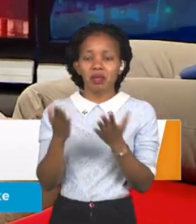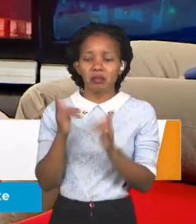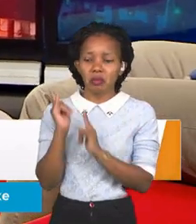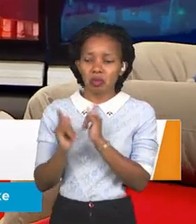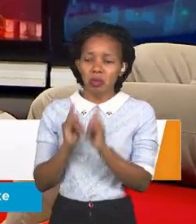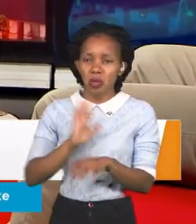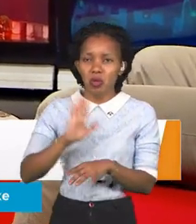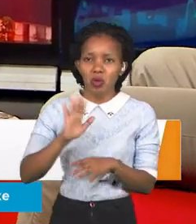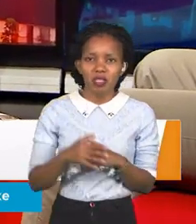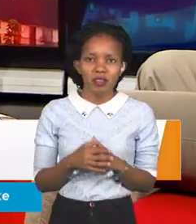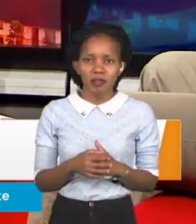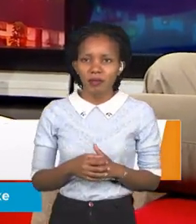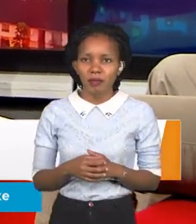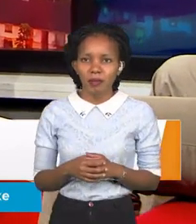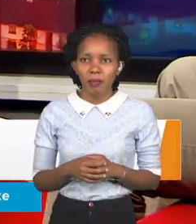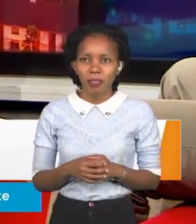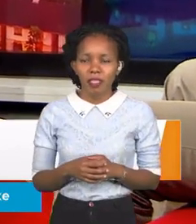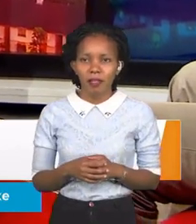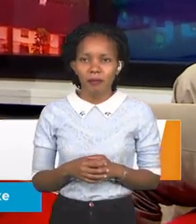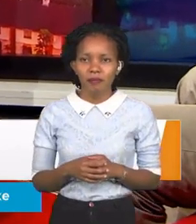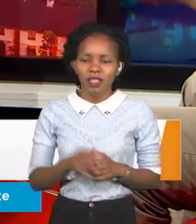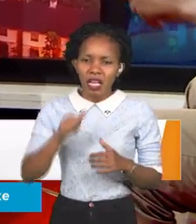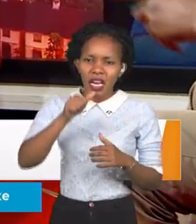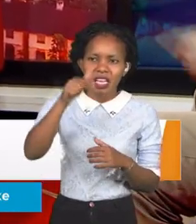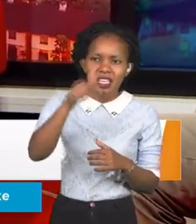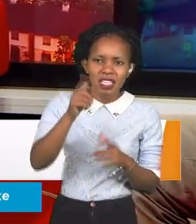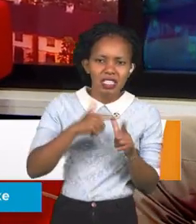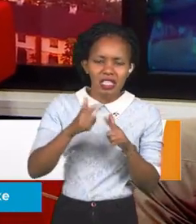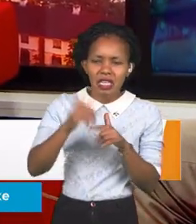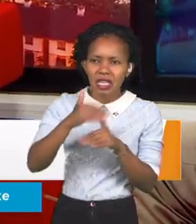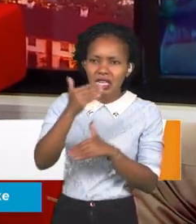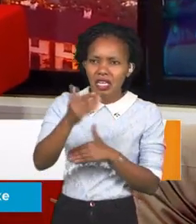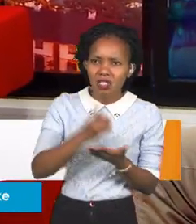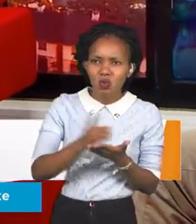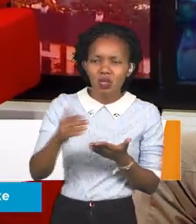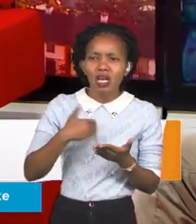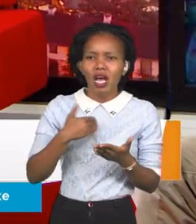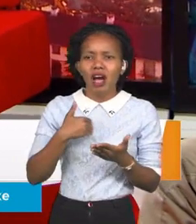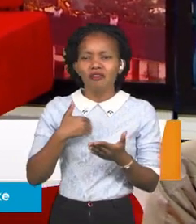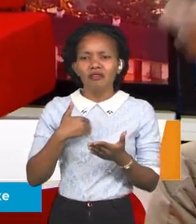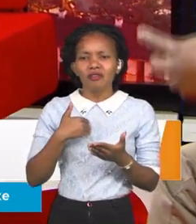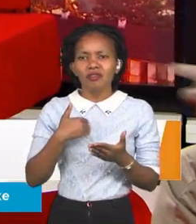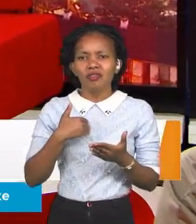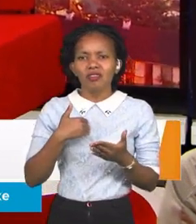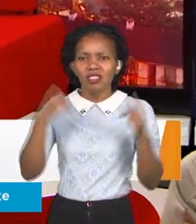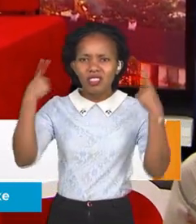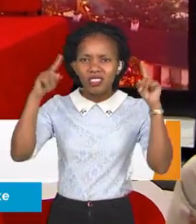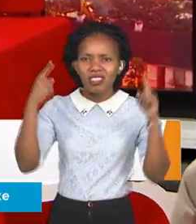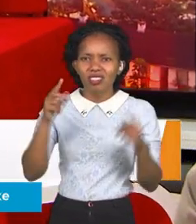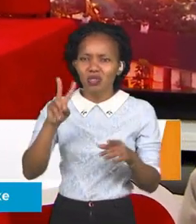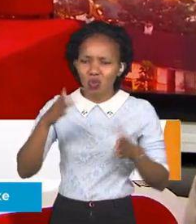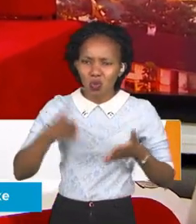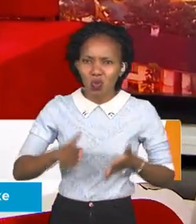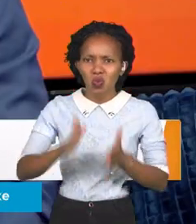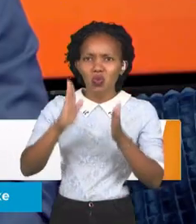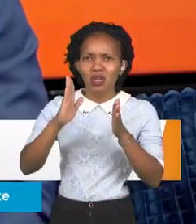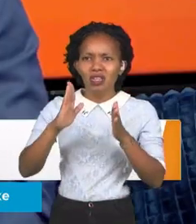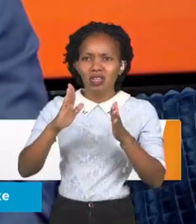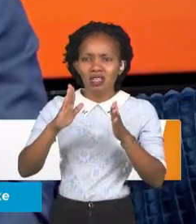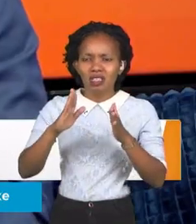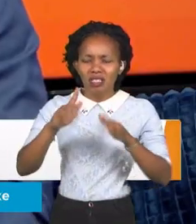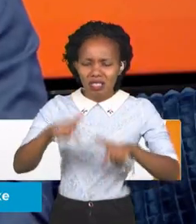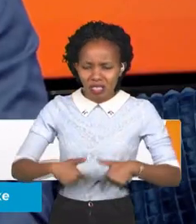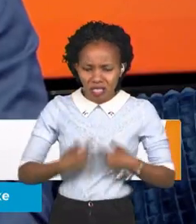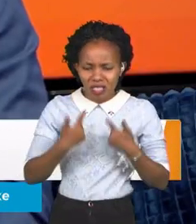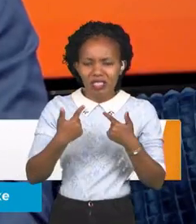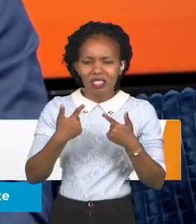fact, retweet this or like this post. And next week you have this prosperity. Physical. 2 ways to align yourself